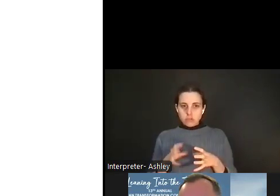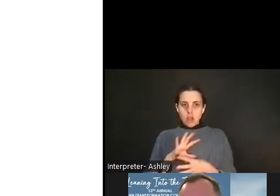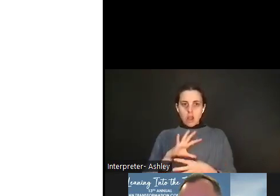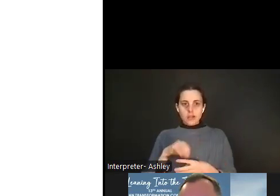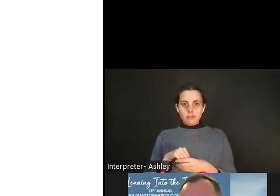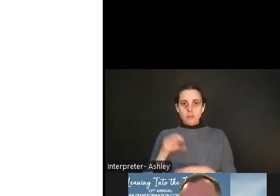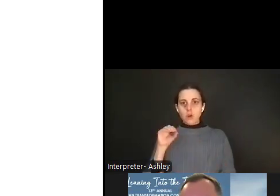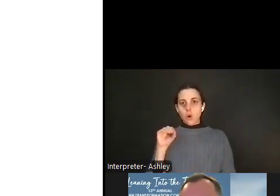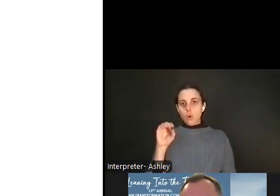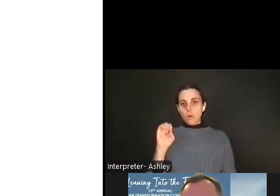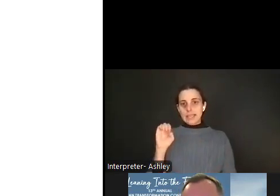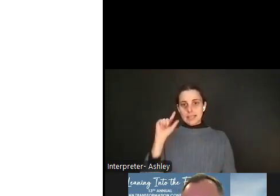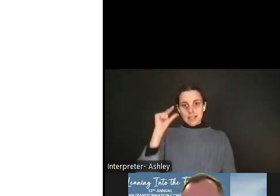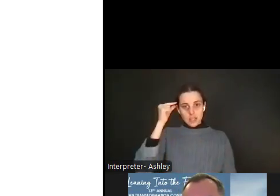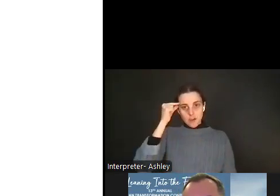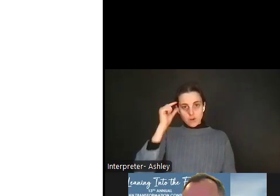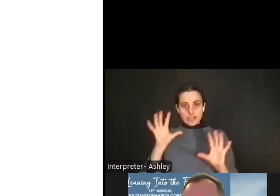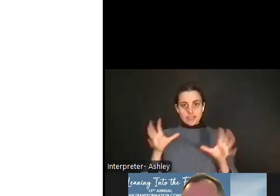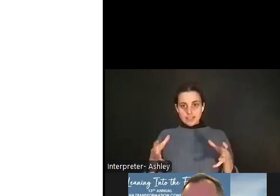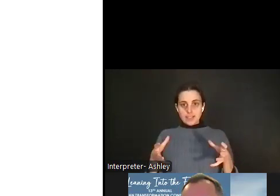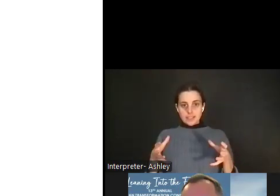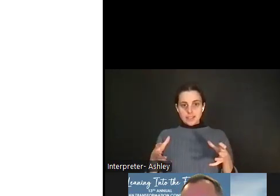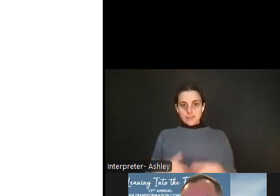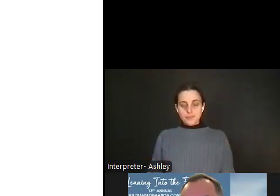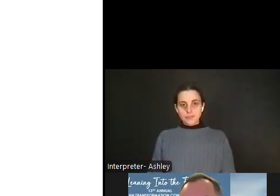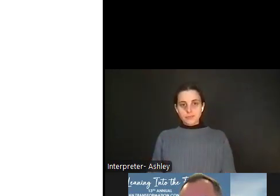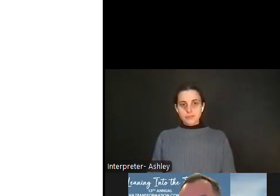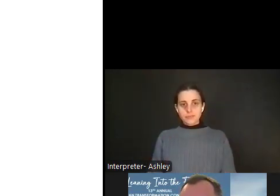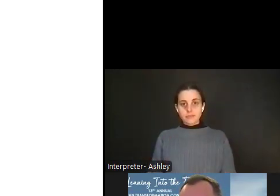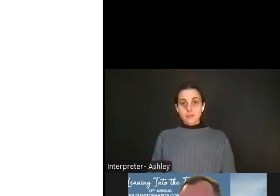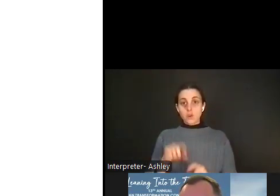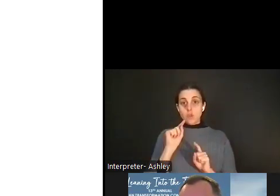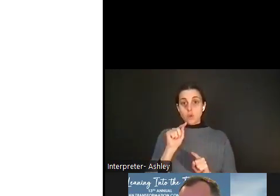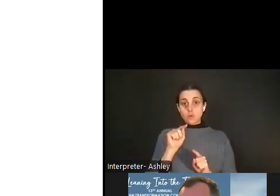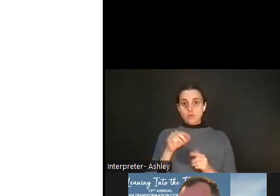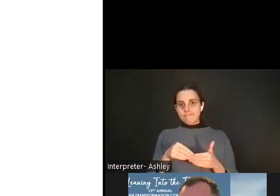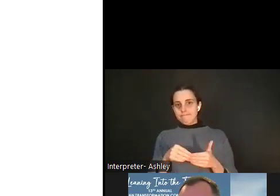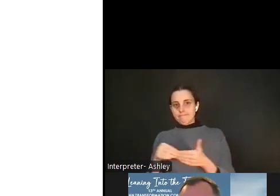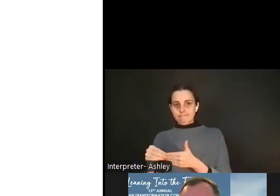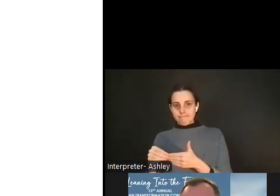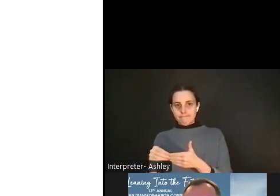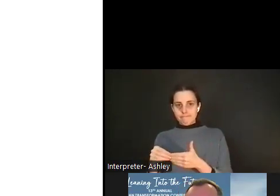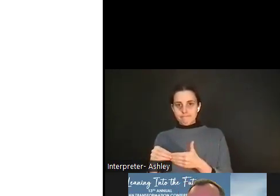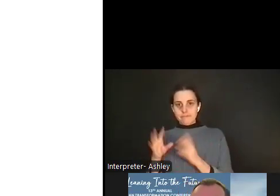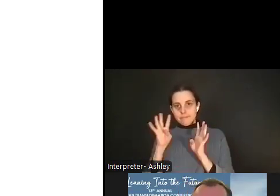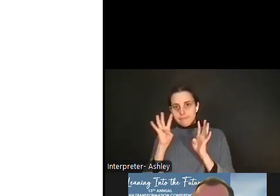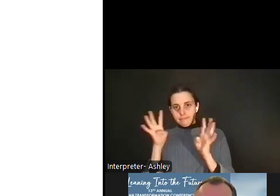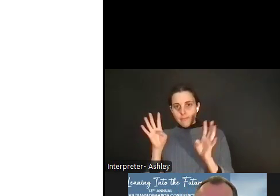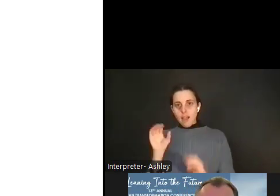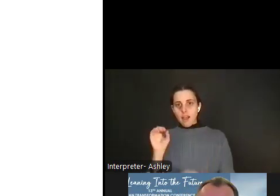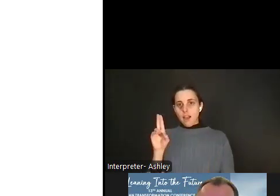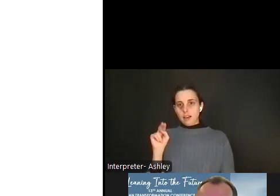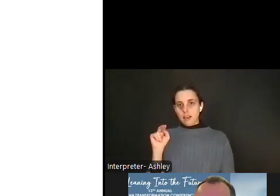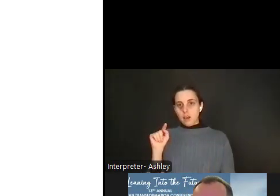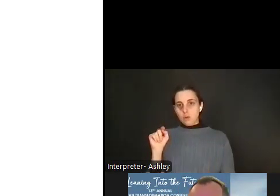Out of those two bodies comes out countermeasure plans, right? So when we